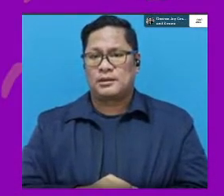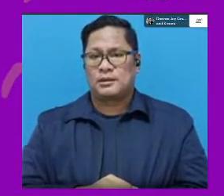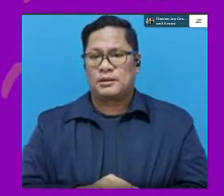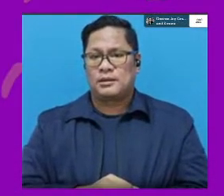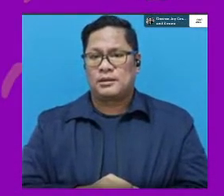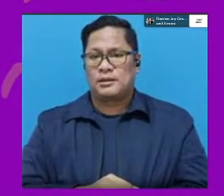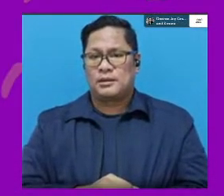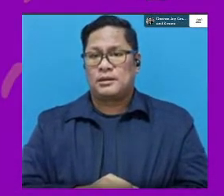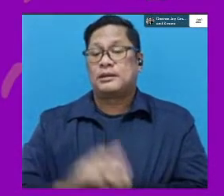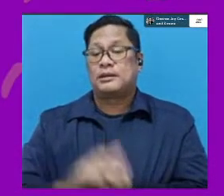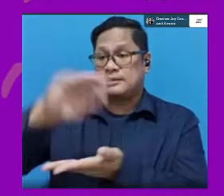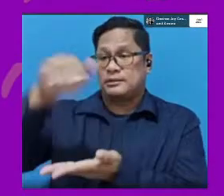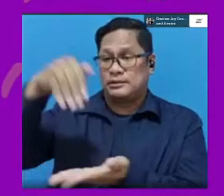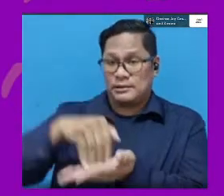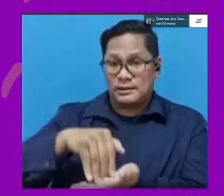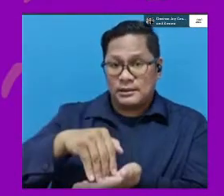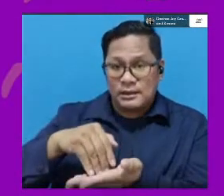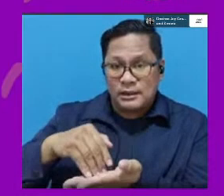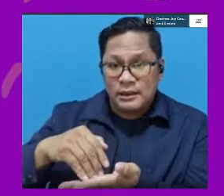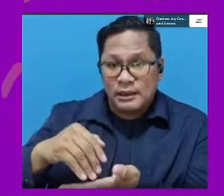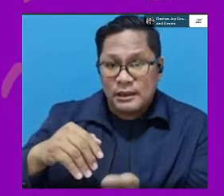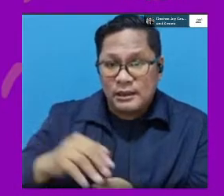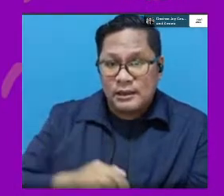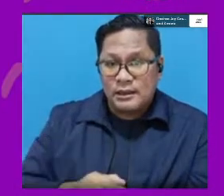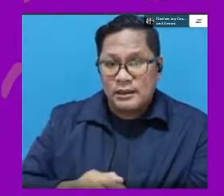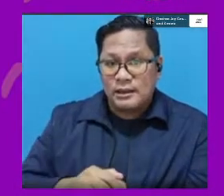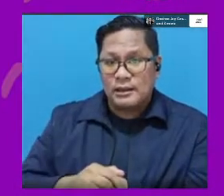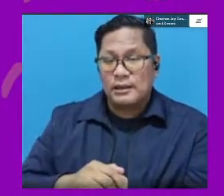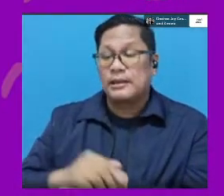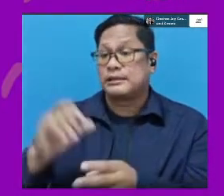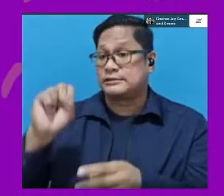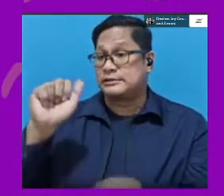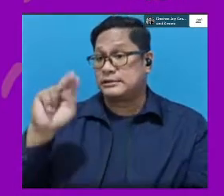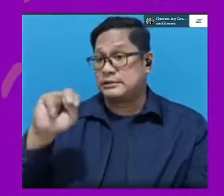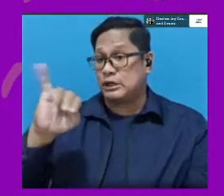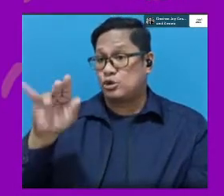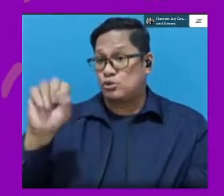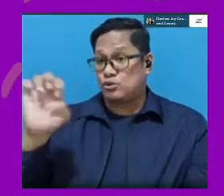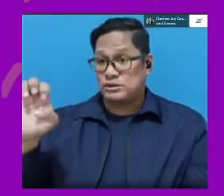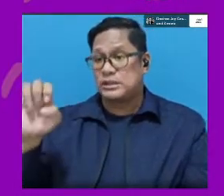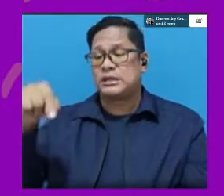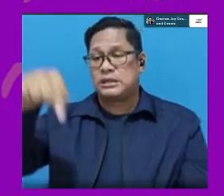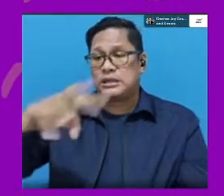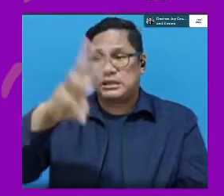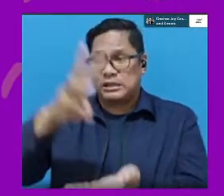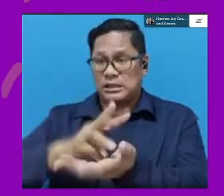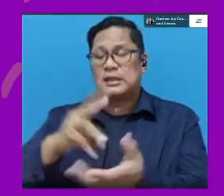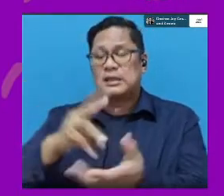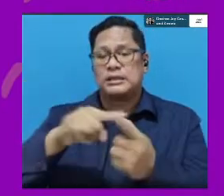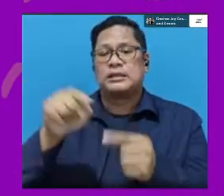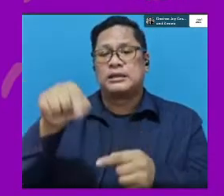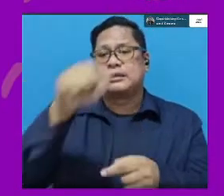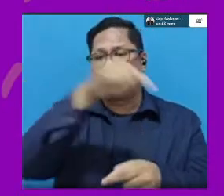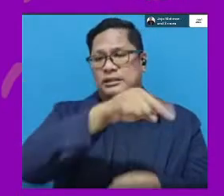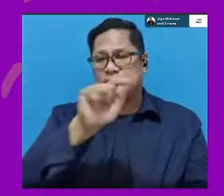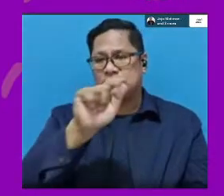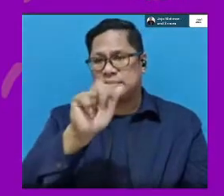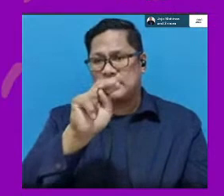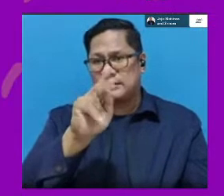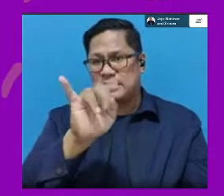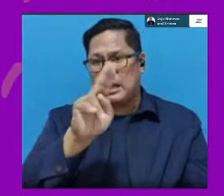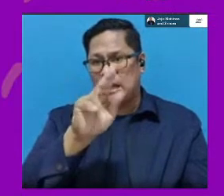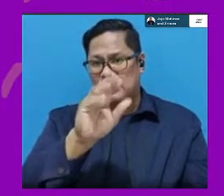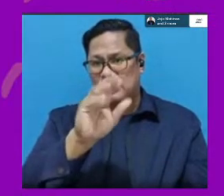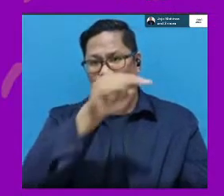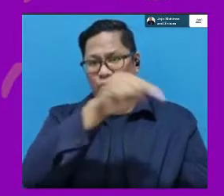capital town of San Jose, and the second highest number of cases are in Cagjanao, and mostly